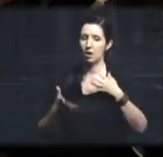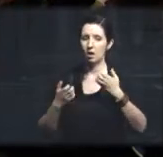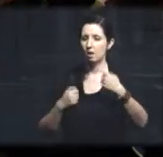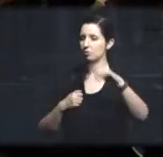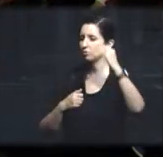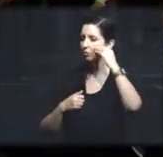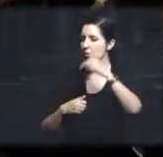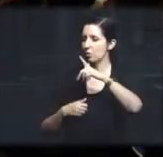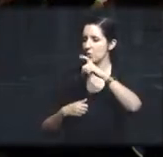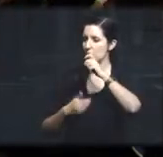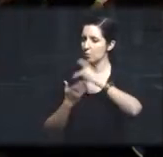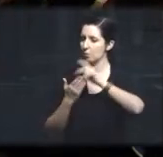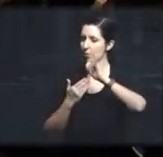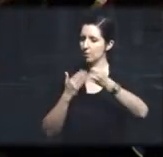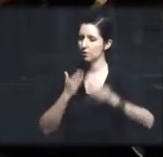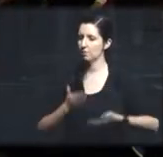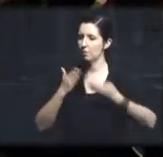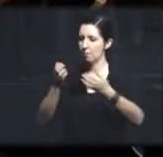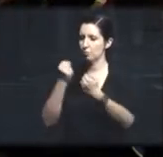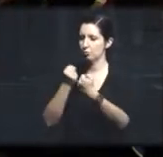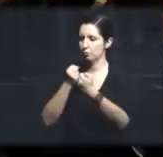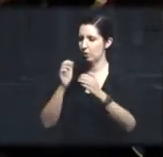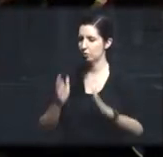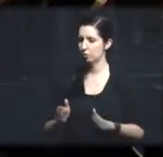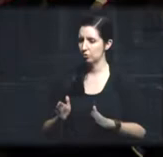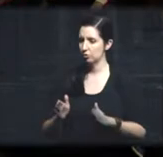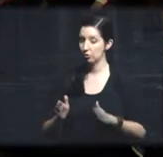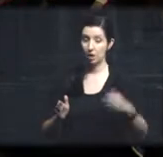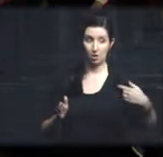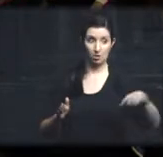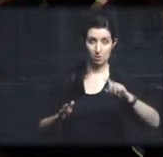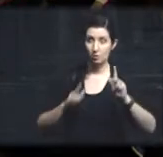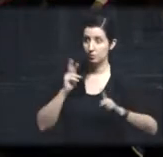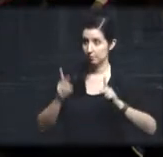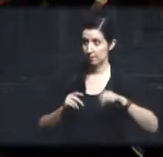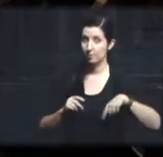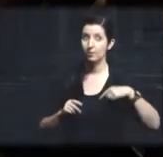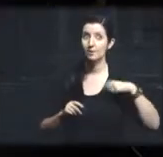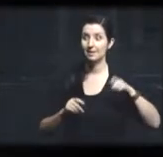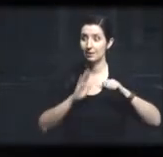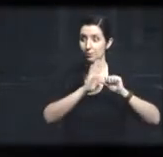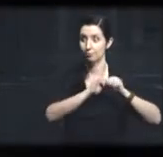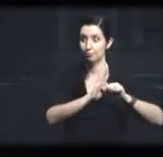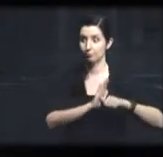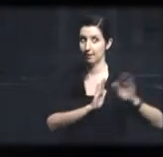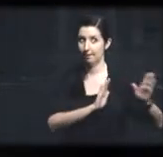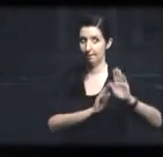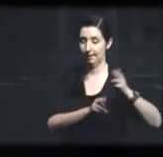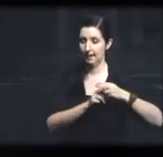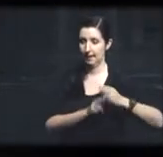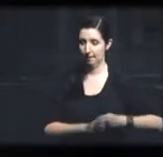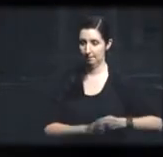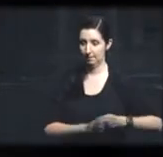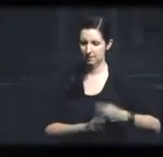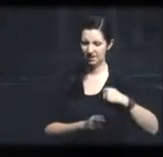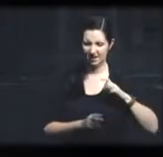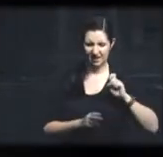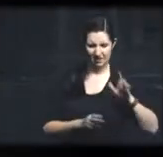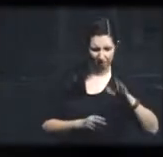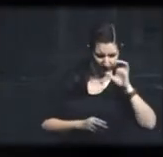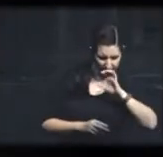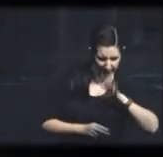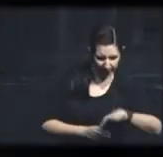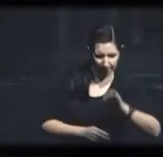project proposal sponsors, because those are the people to talk about, and I'm going to get my notes out, make sure I get all of the project